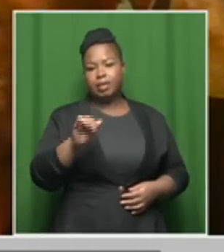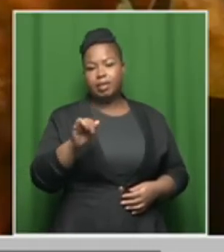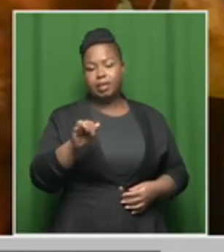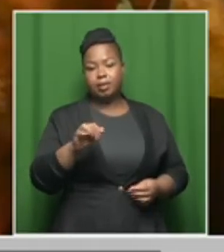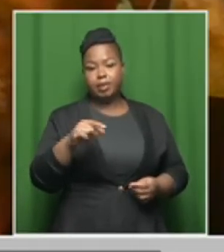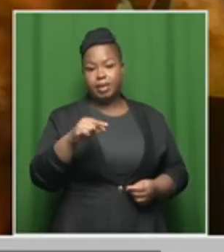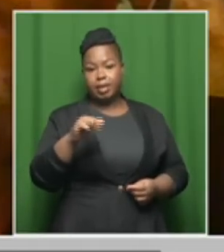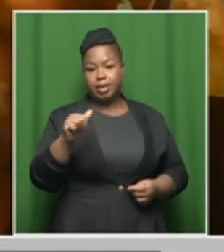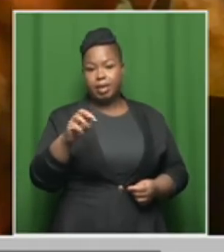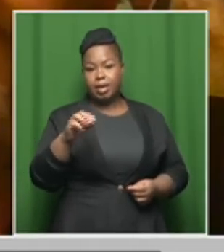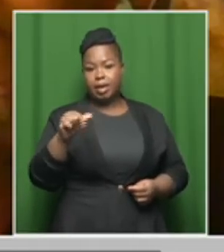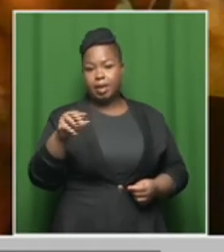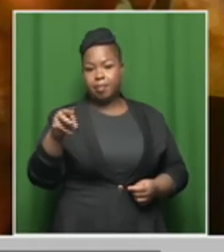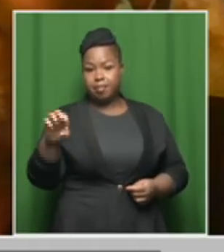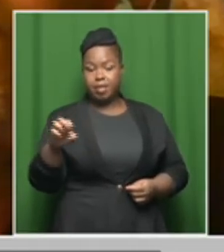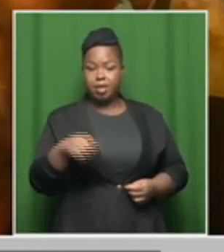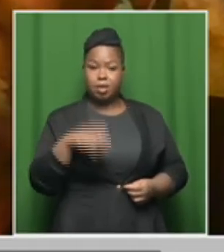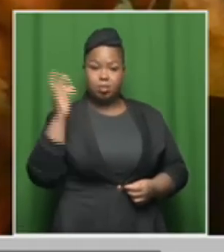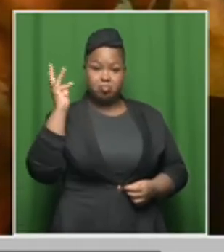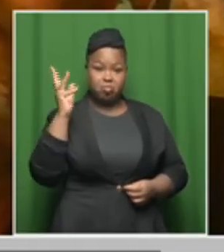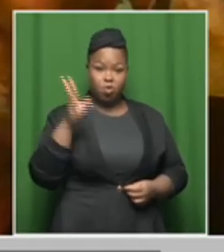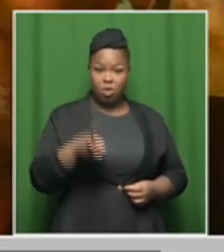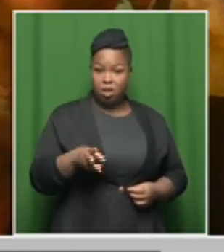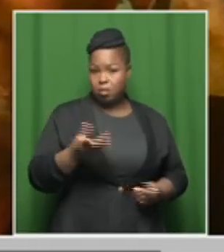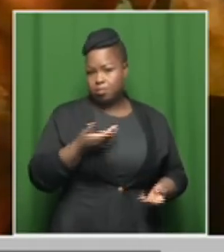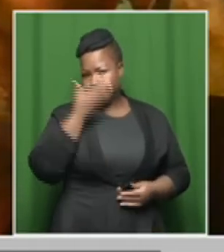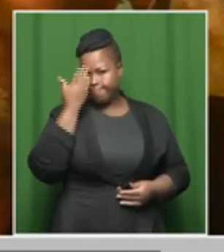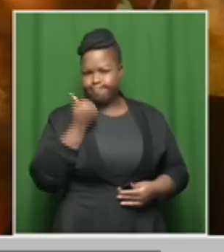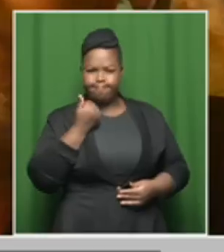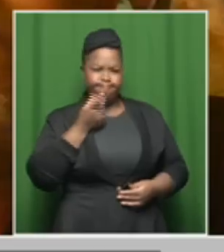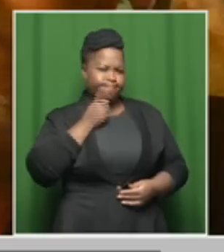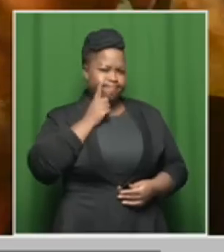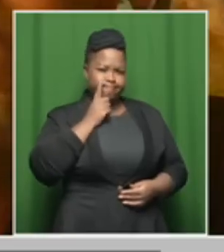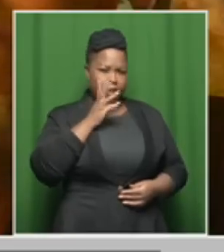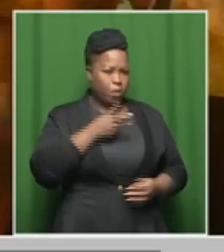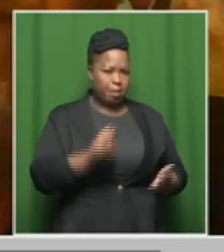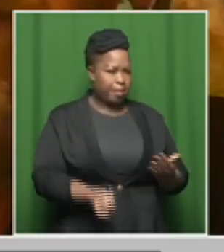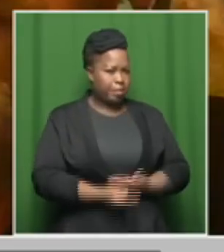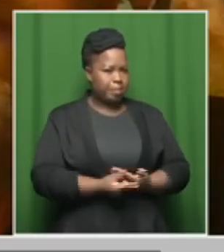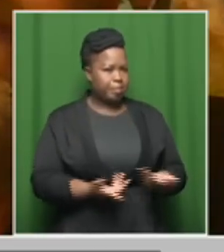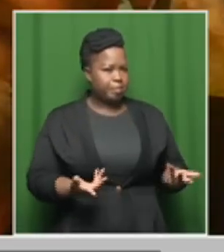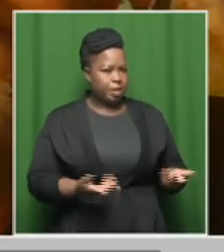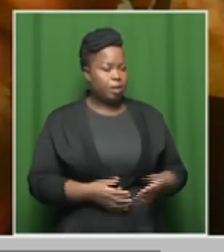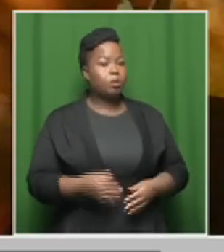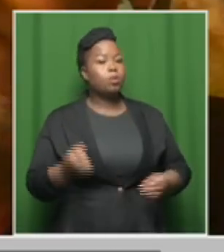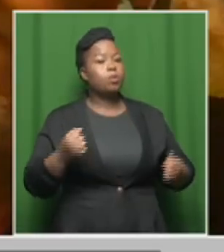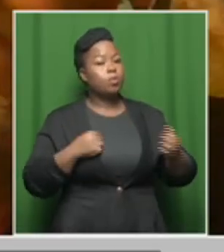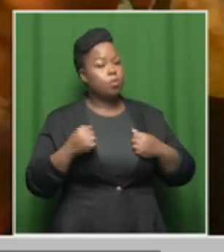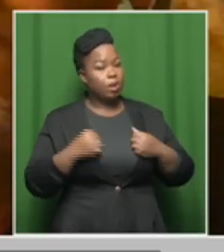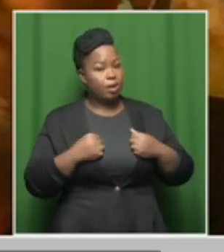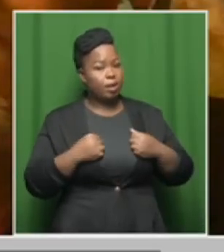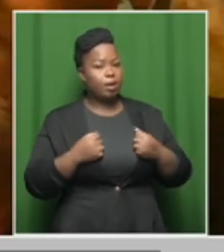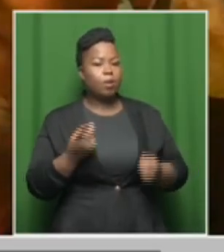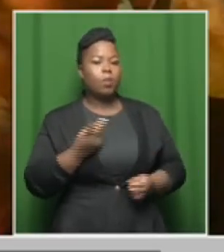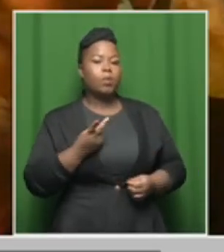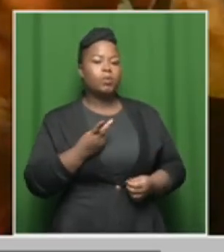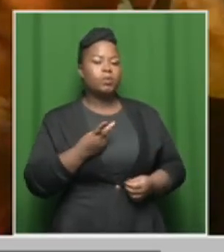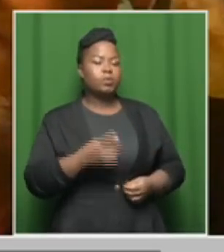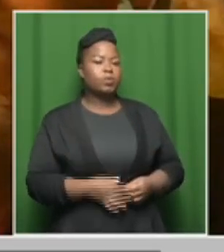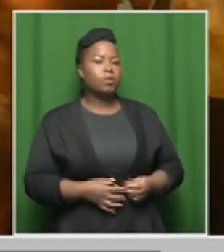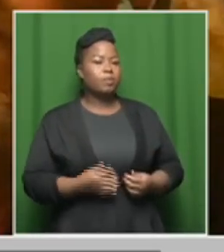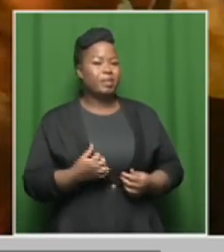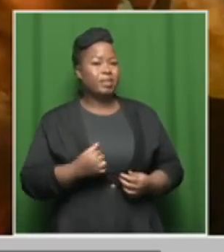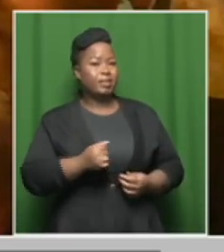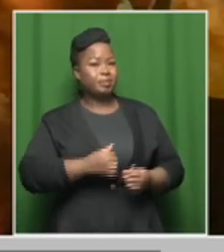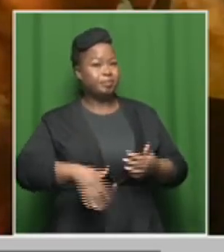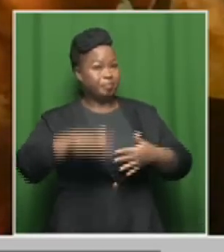to speak. Whether that actually will happen remains to be seen. And Rwanda has, of course, been one of the key protagonists